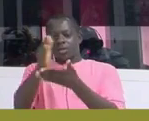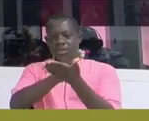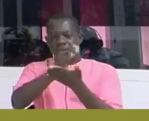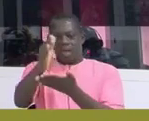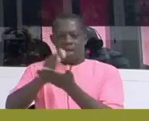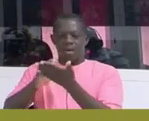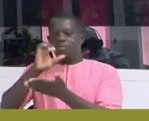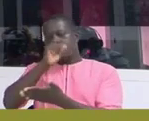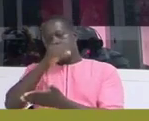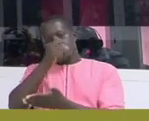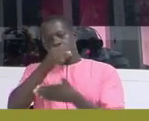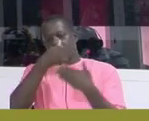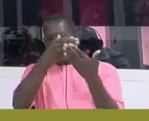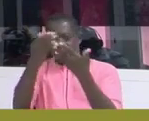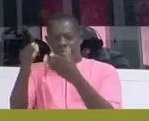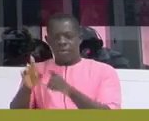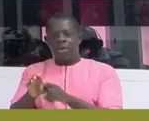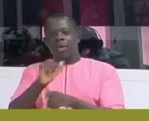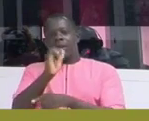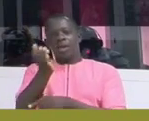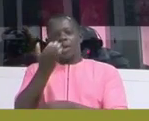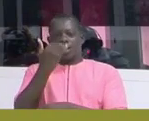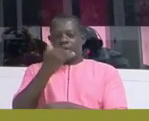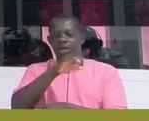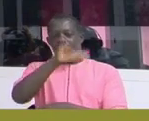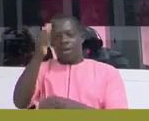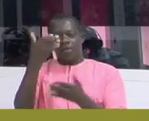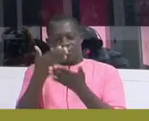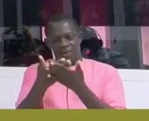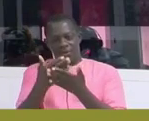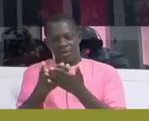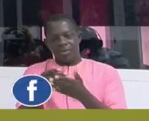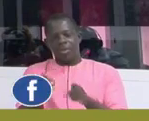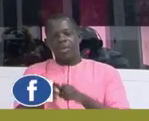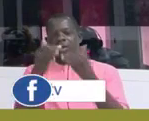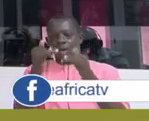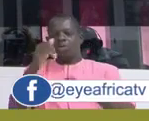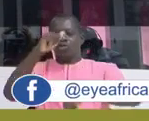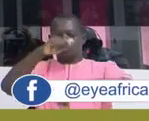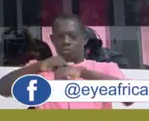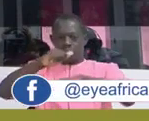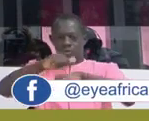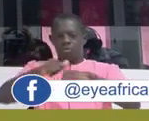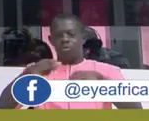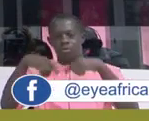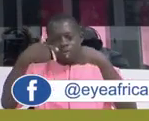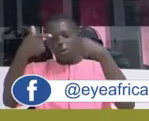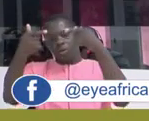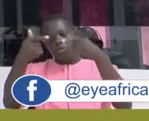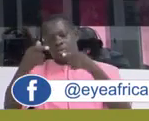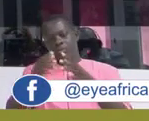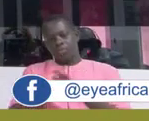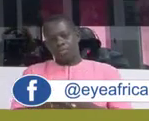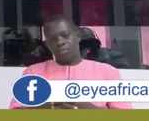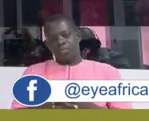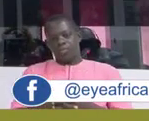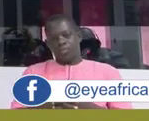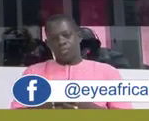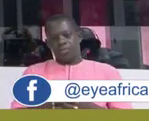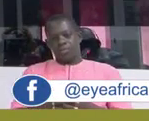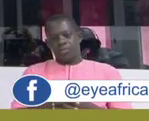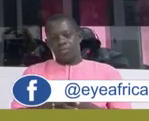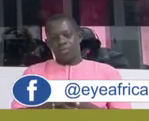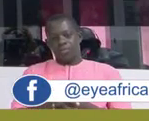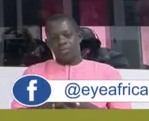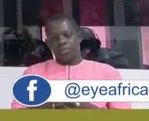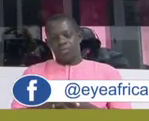say I distributed the bread amongst the we ate and completed We received